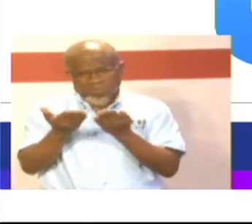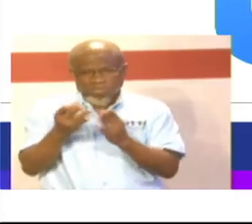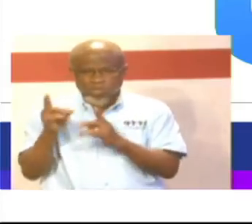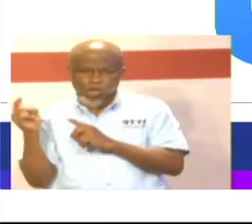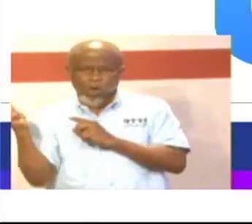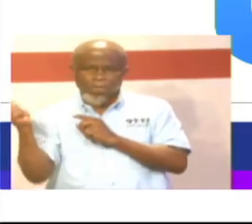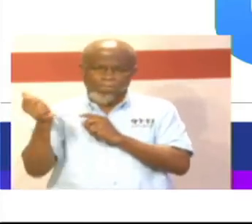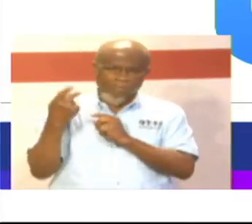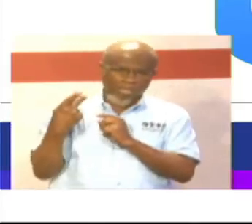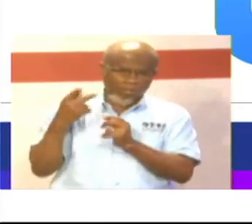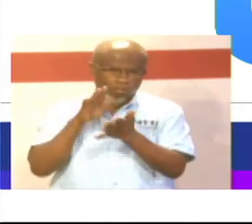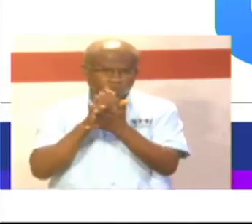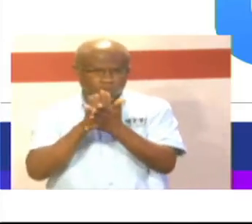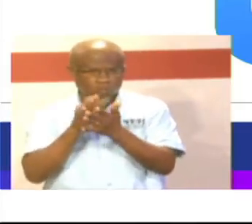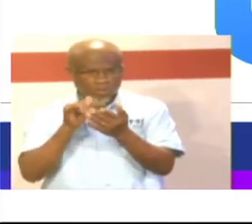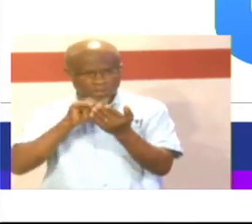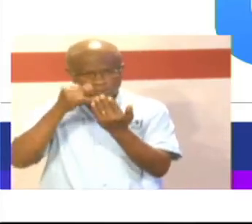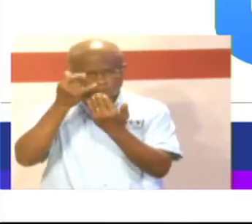in January?